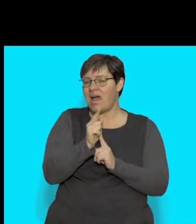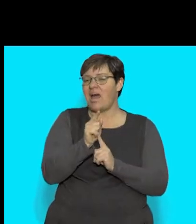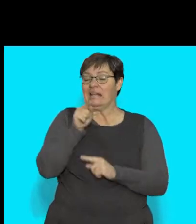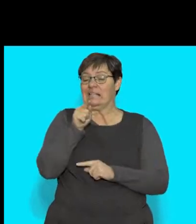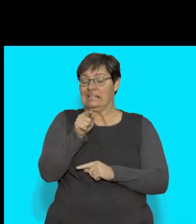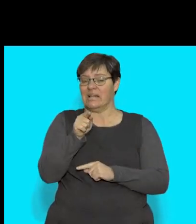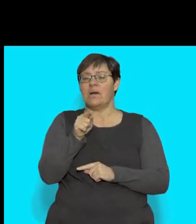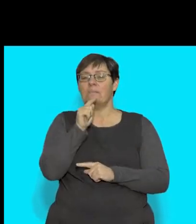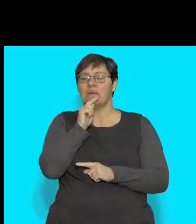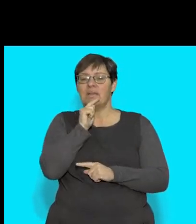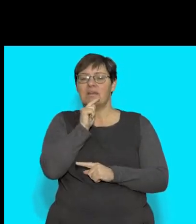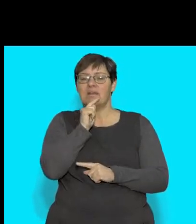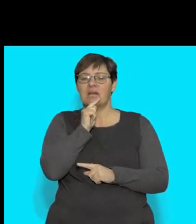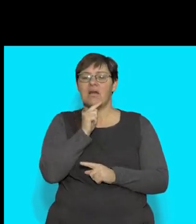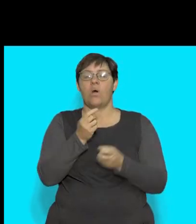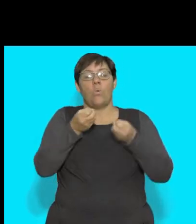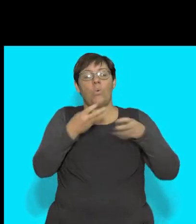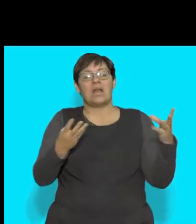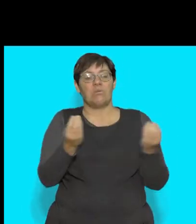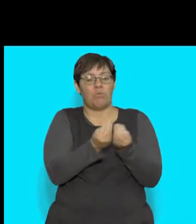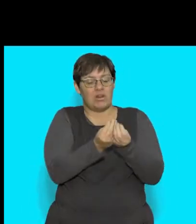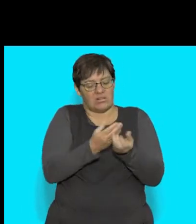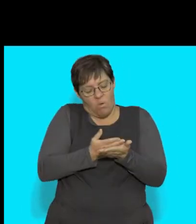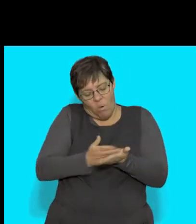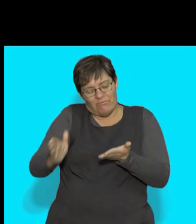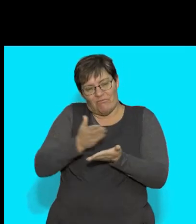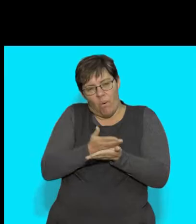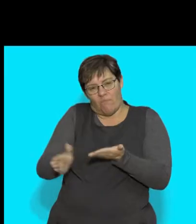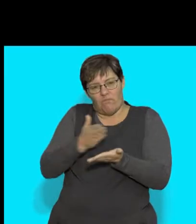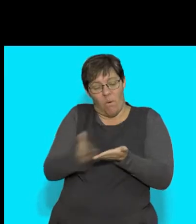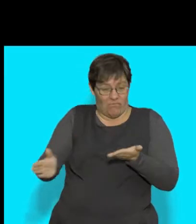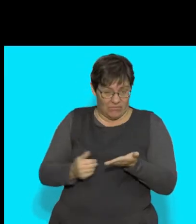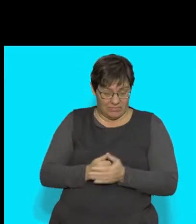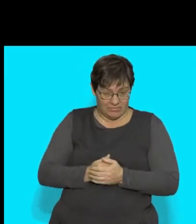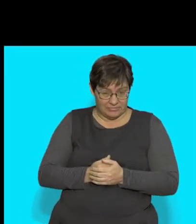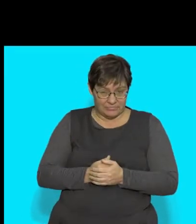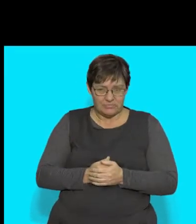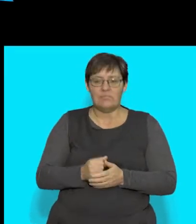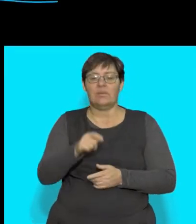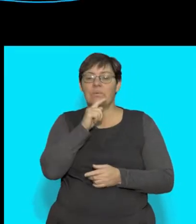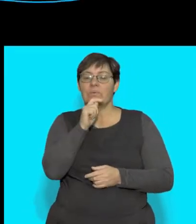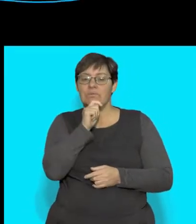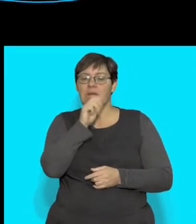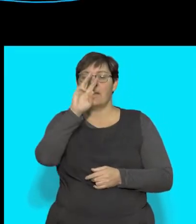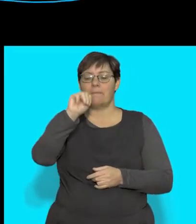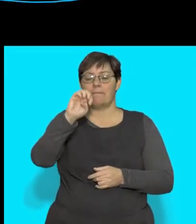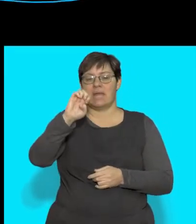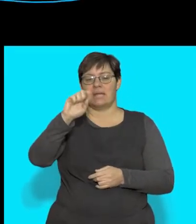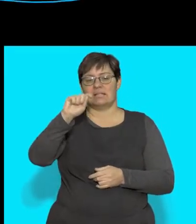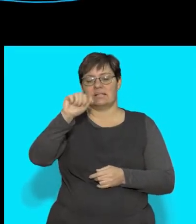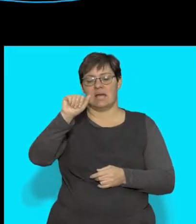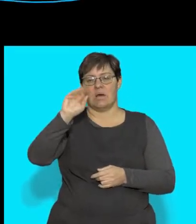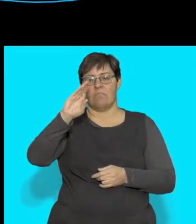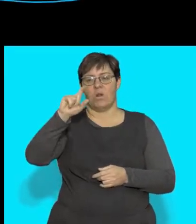of waste products. And then we use the term metabolic wastes. Remember, you guys have probably